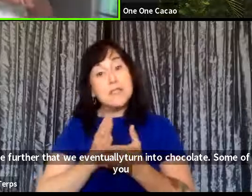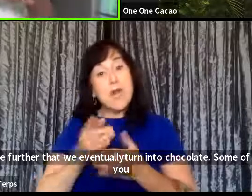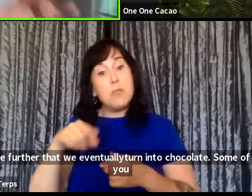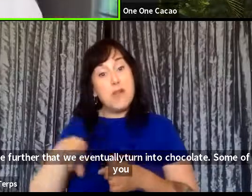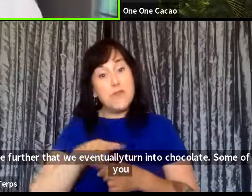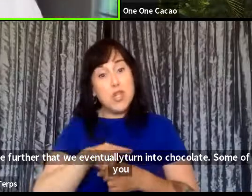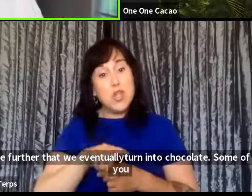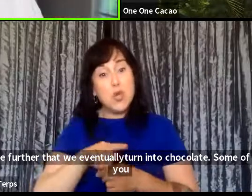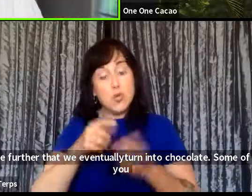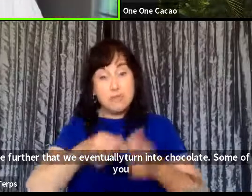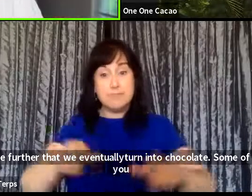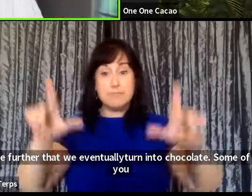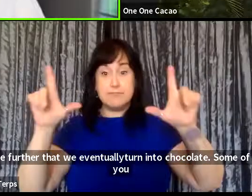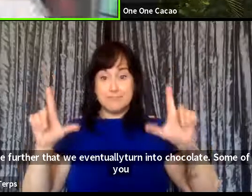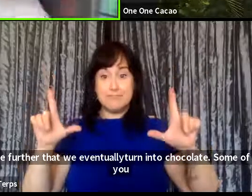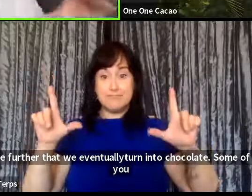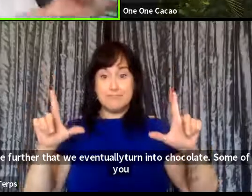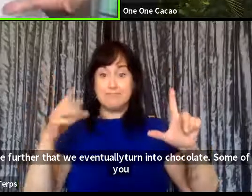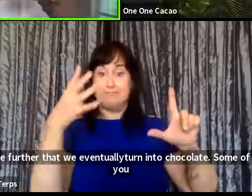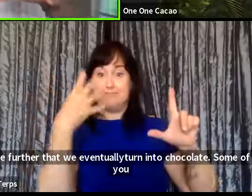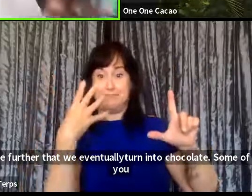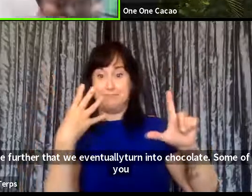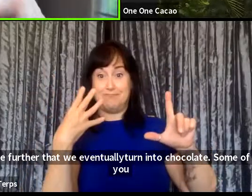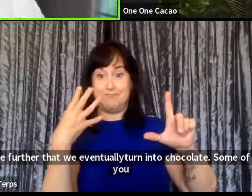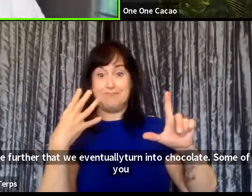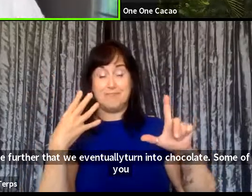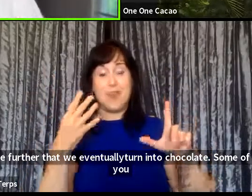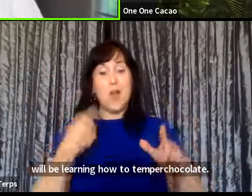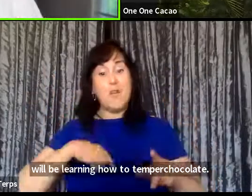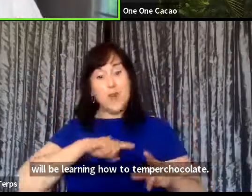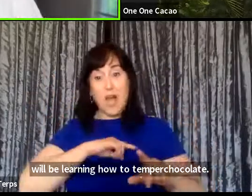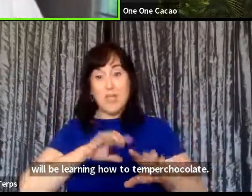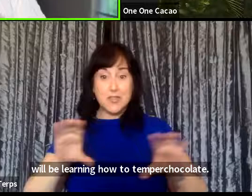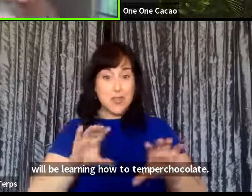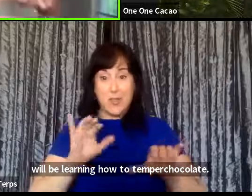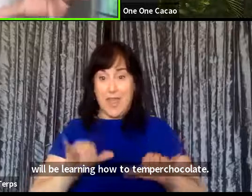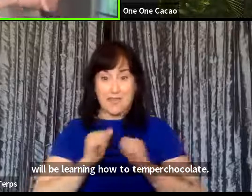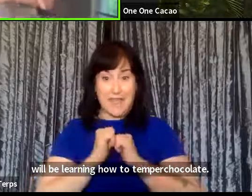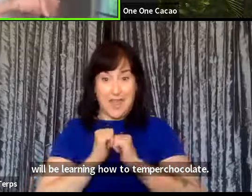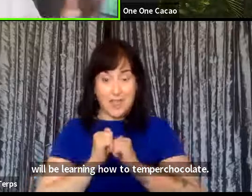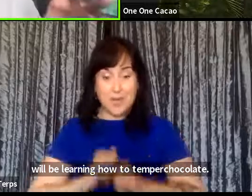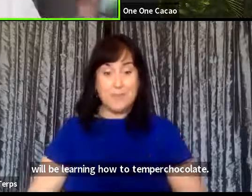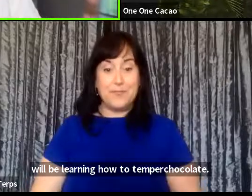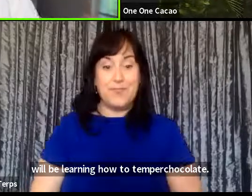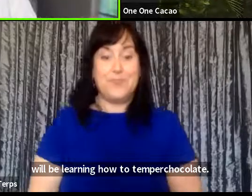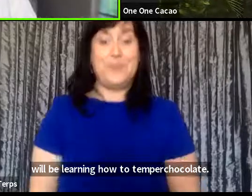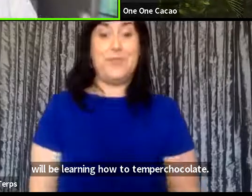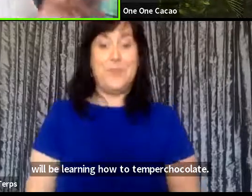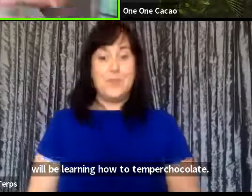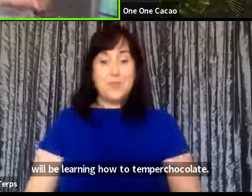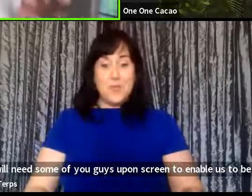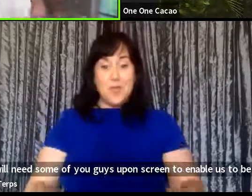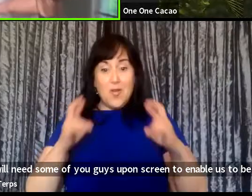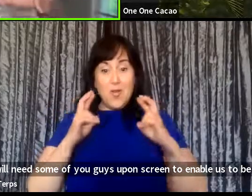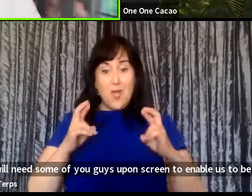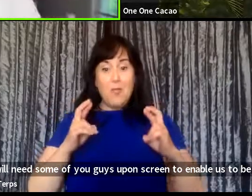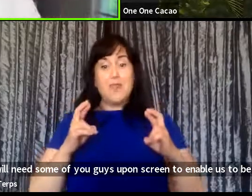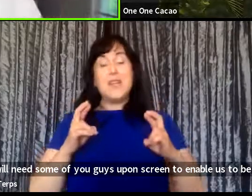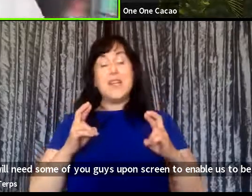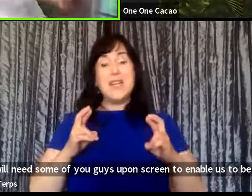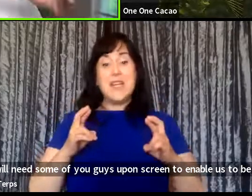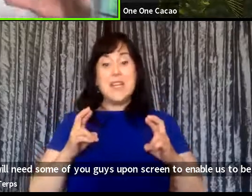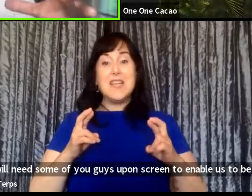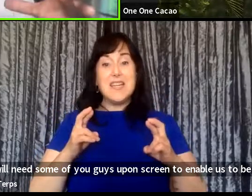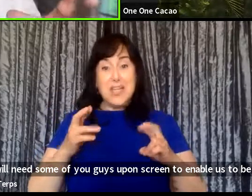up on screen to enable us to be able to do that. So I'm going to hopefully get some of you to bring your